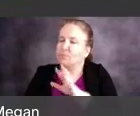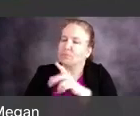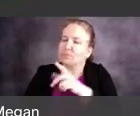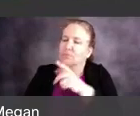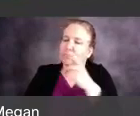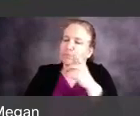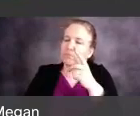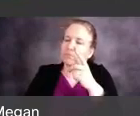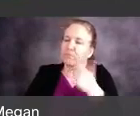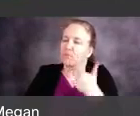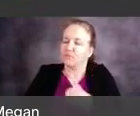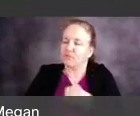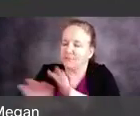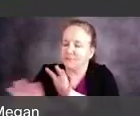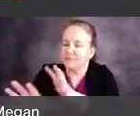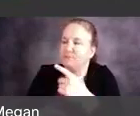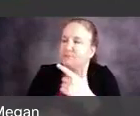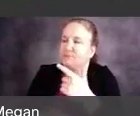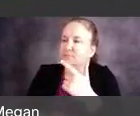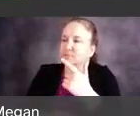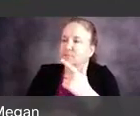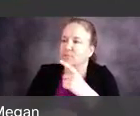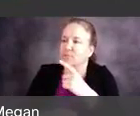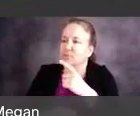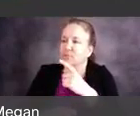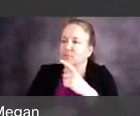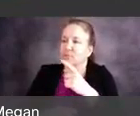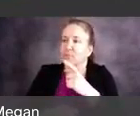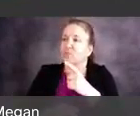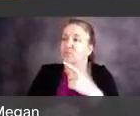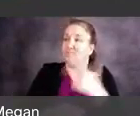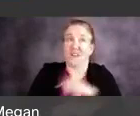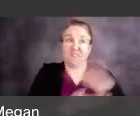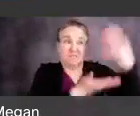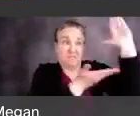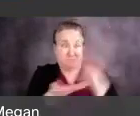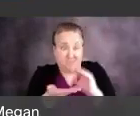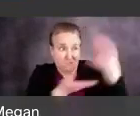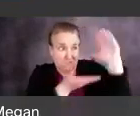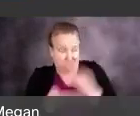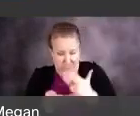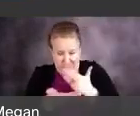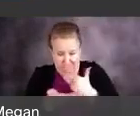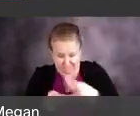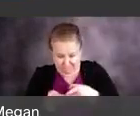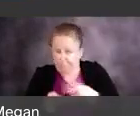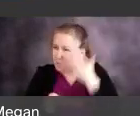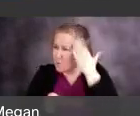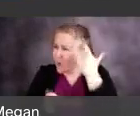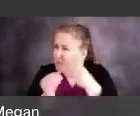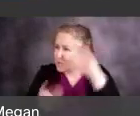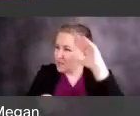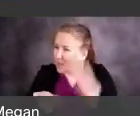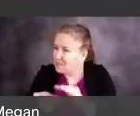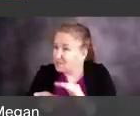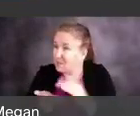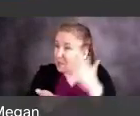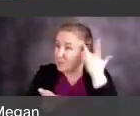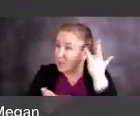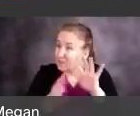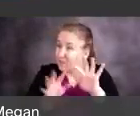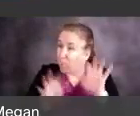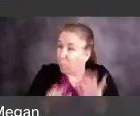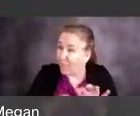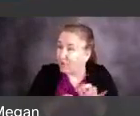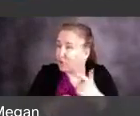lower allocation, I apologize for that. The lower allocation, is there any indication for why it's lower? Is it weather related,